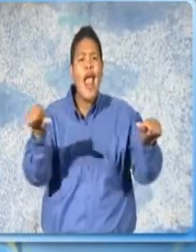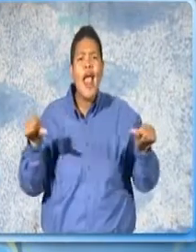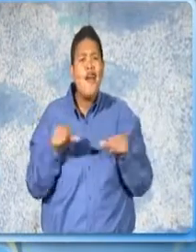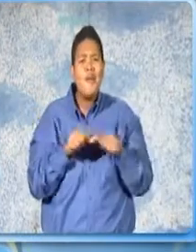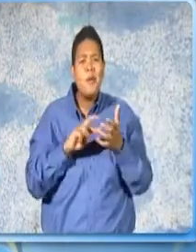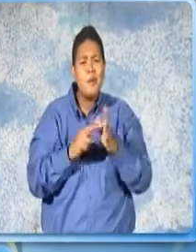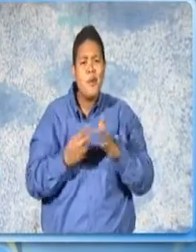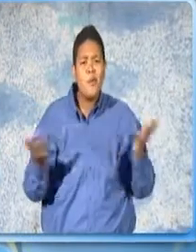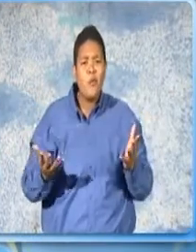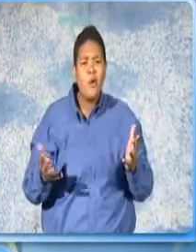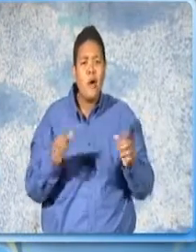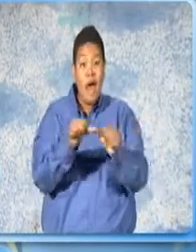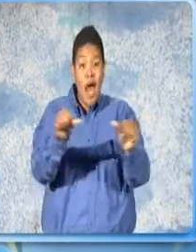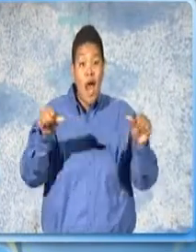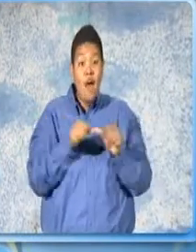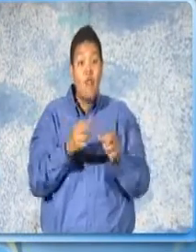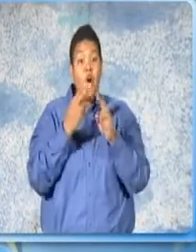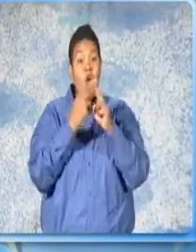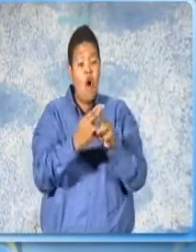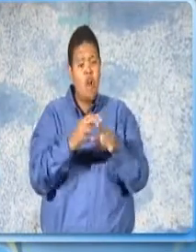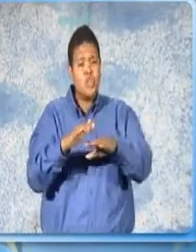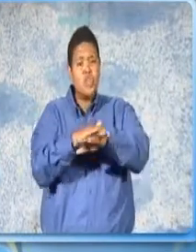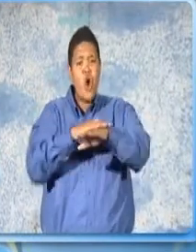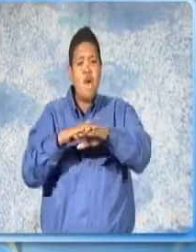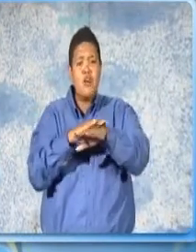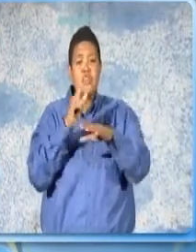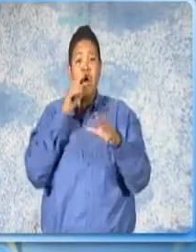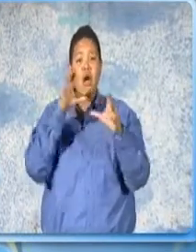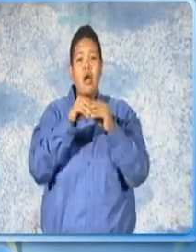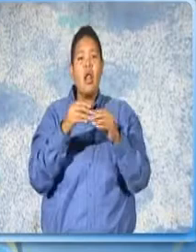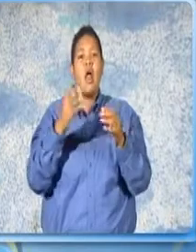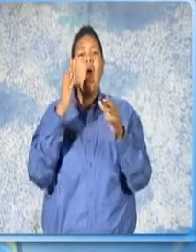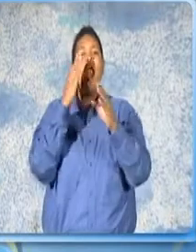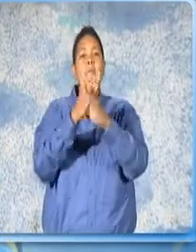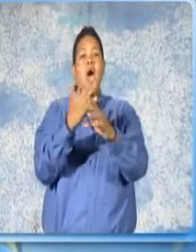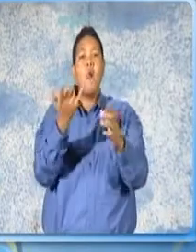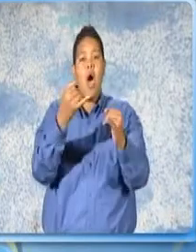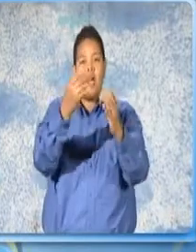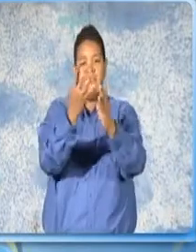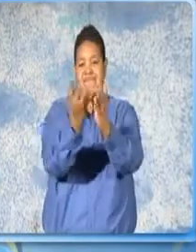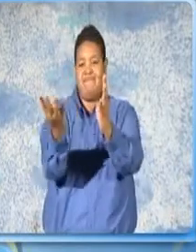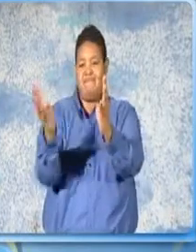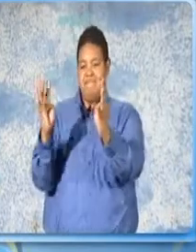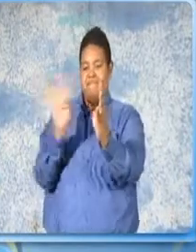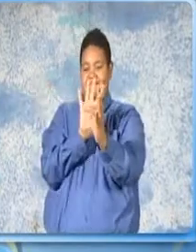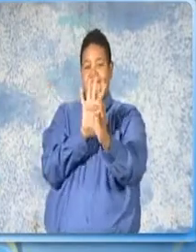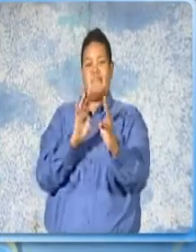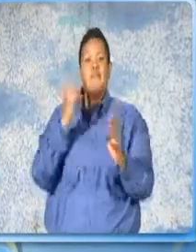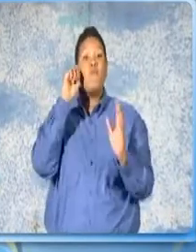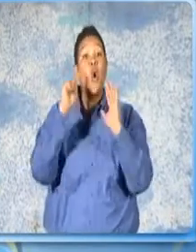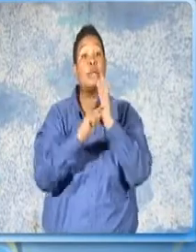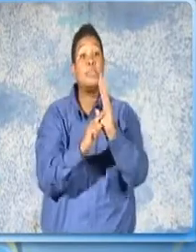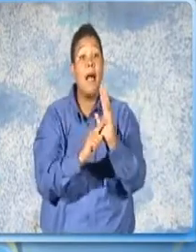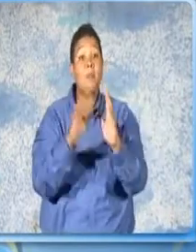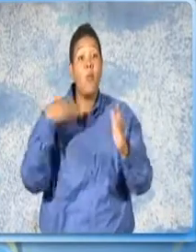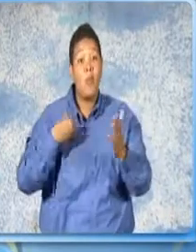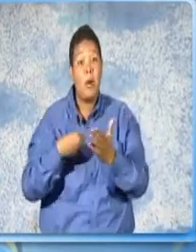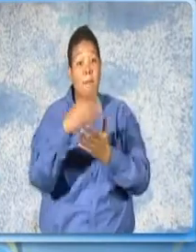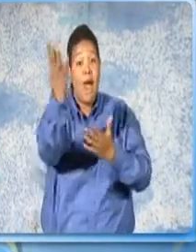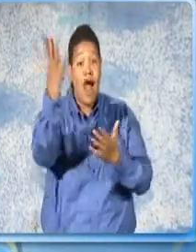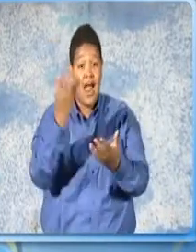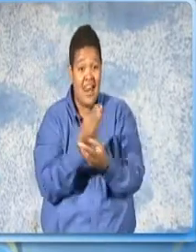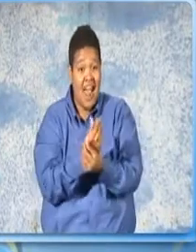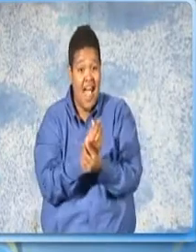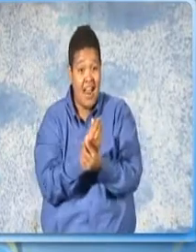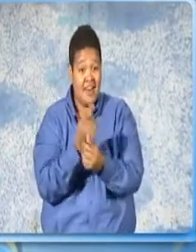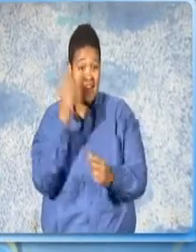Area refers to the surface or region enclosed by a boundary. For example, when we buy a piece of land, it